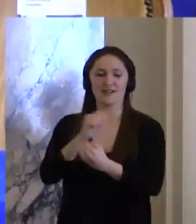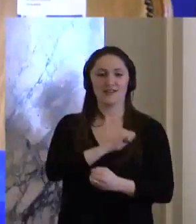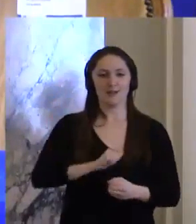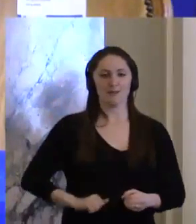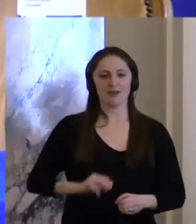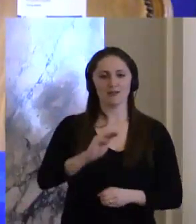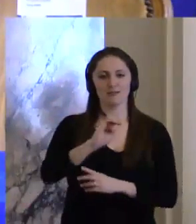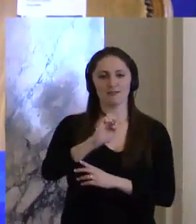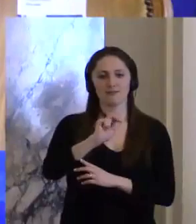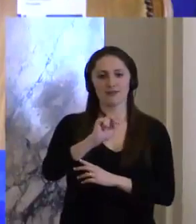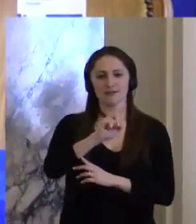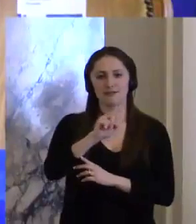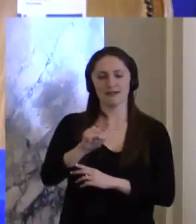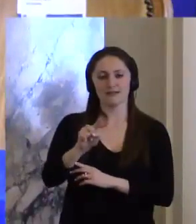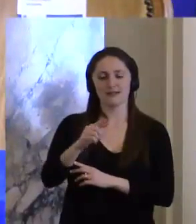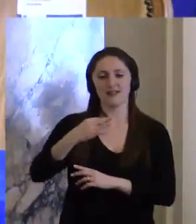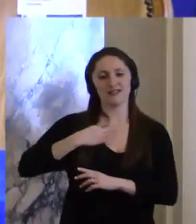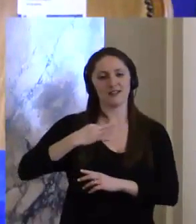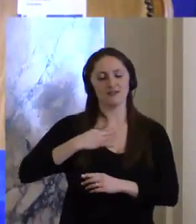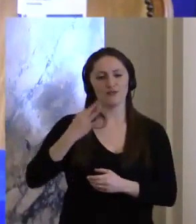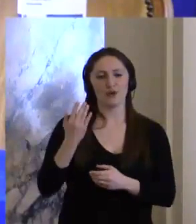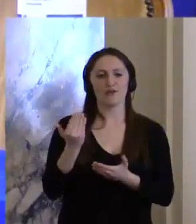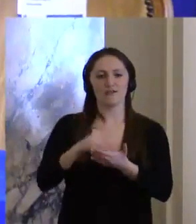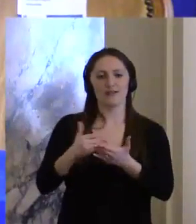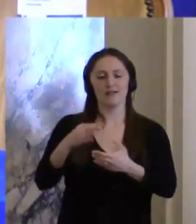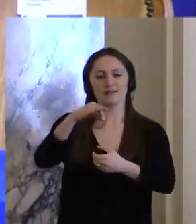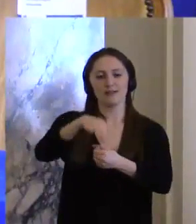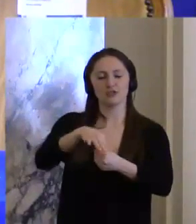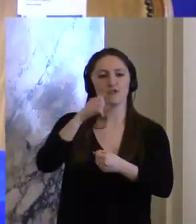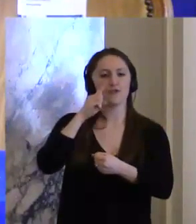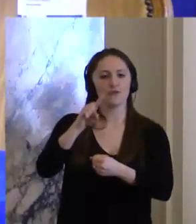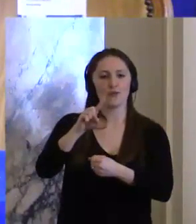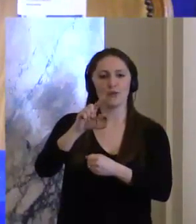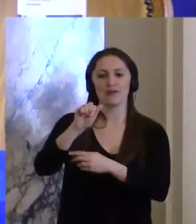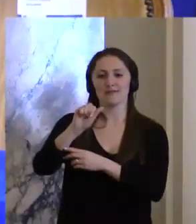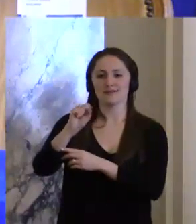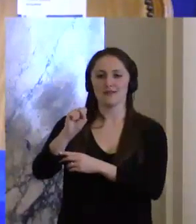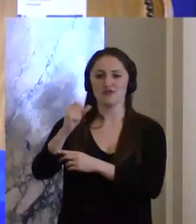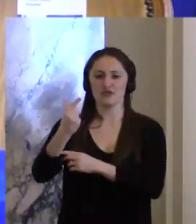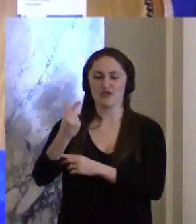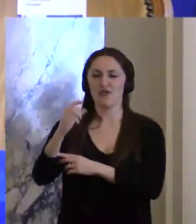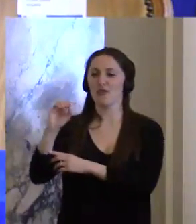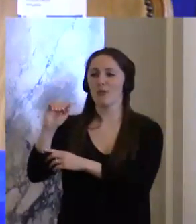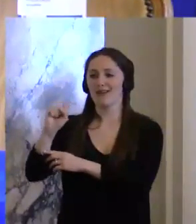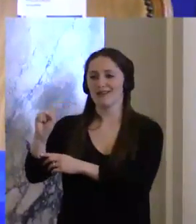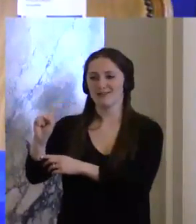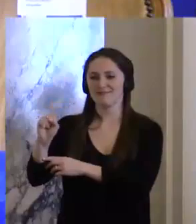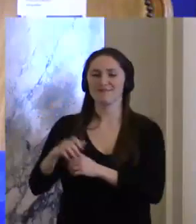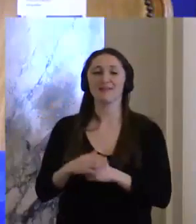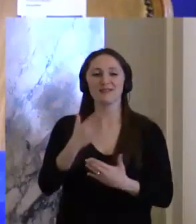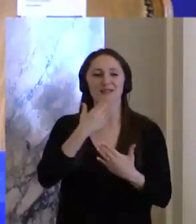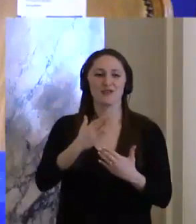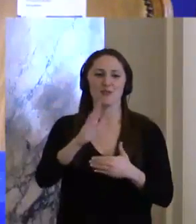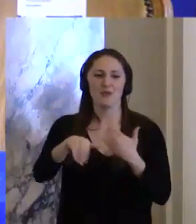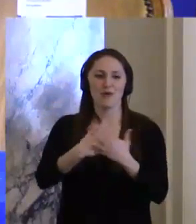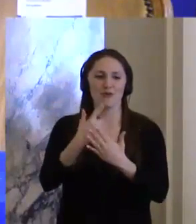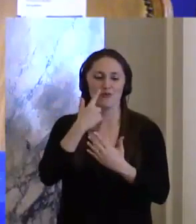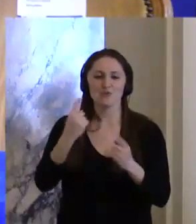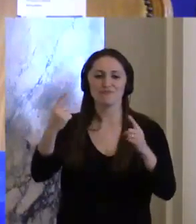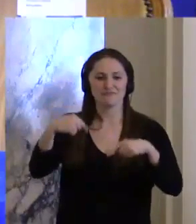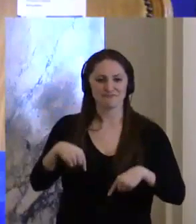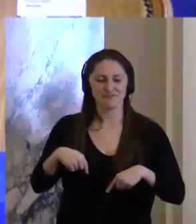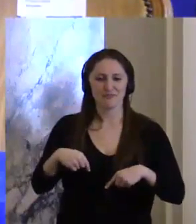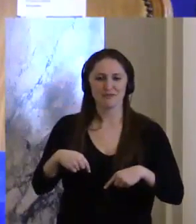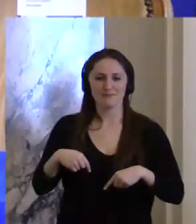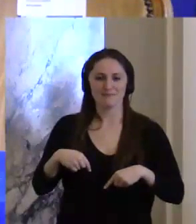Mendez, candidate for re-election to the post of Assistant Secretary General of the OAS. I thank you all for participating and wish to